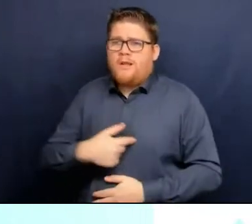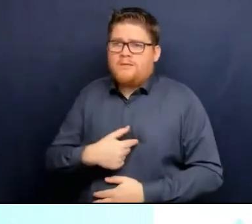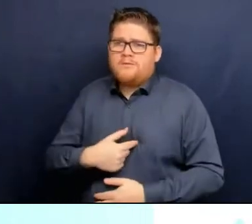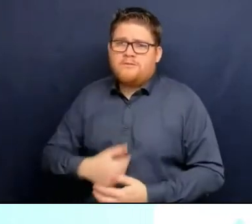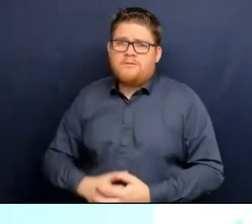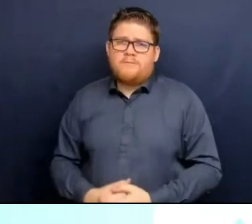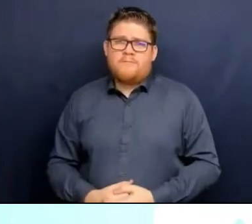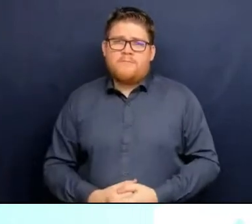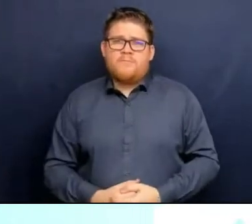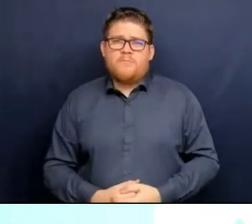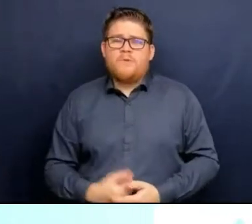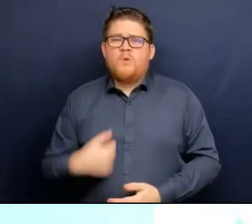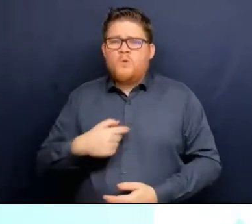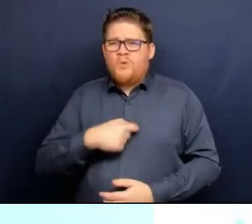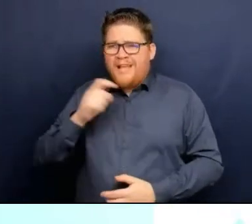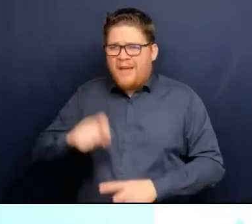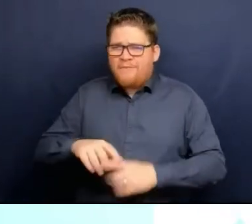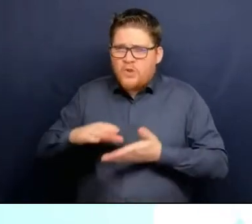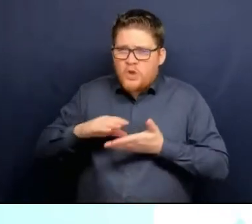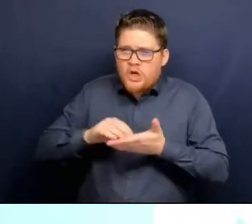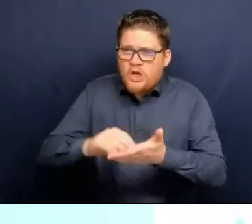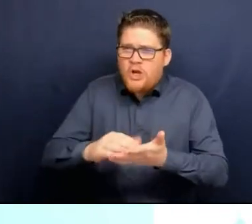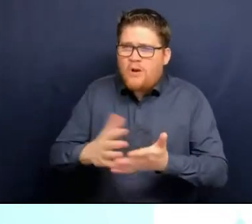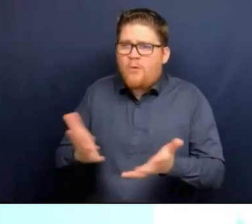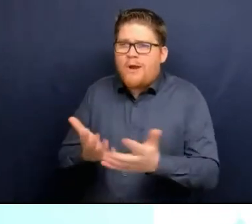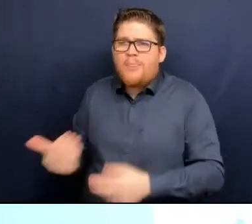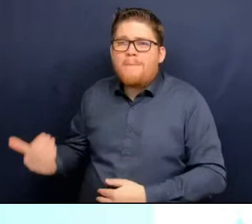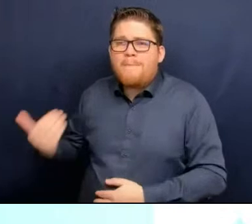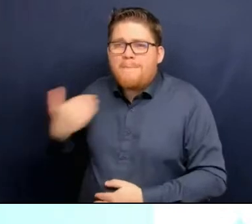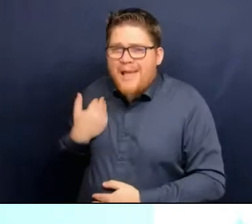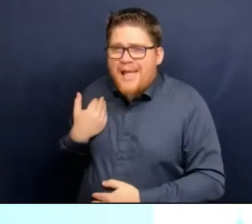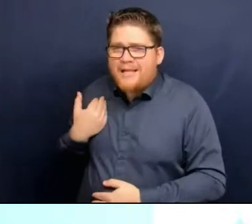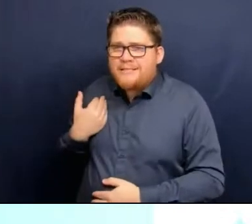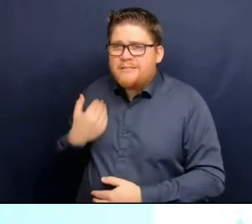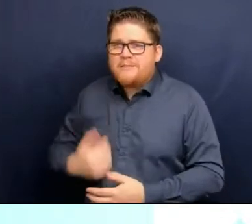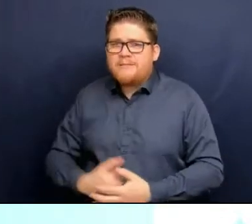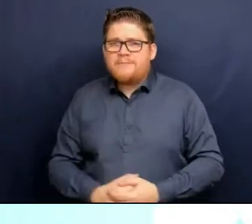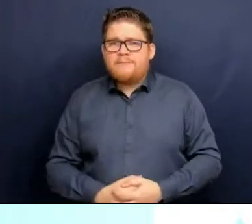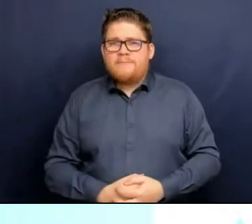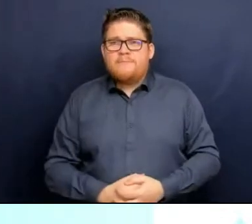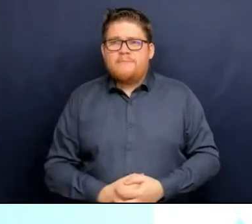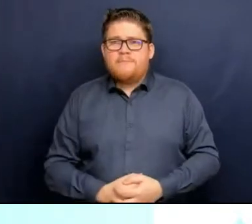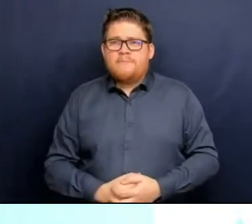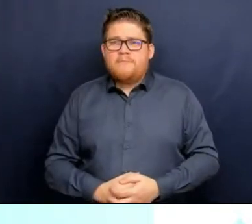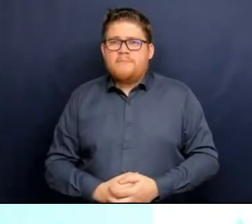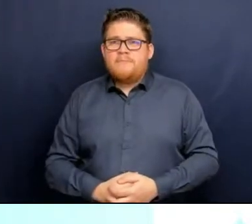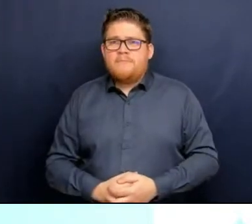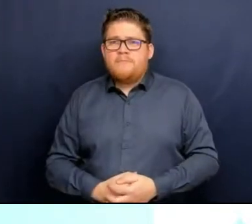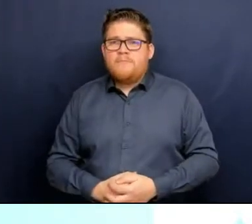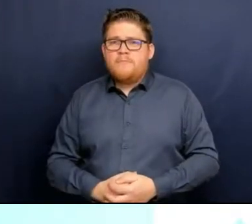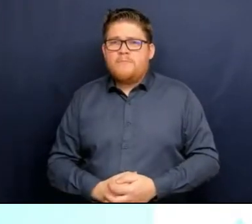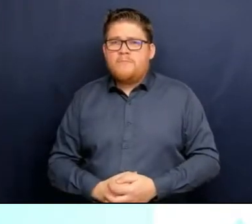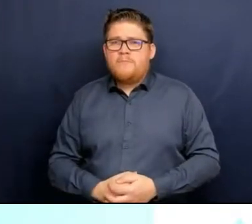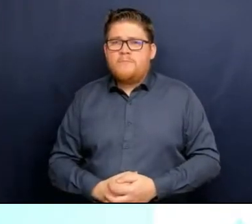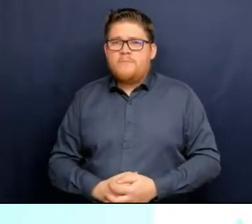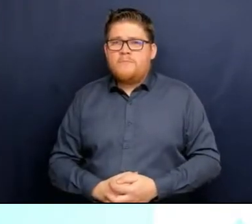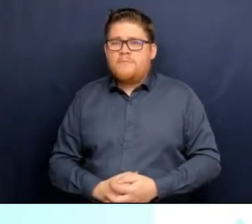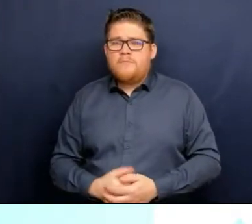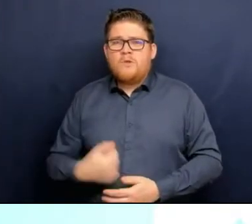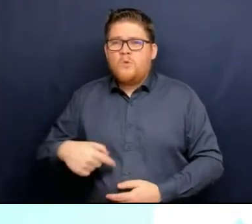the joy. But we will not do it if we turn our backs on the revelations from the Kemloops. We will not do that if